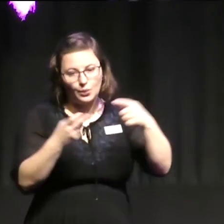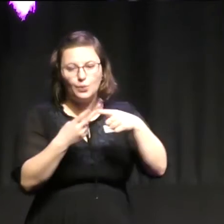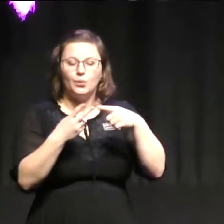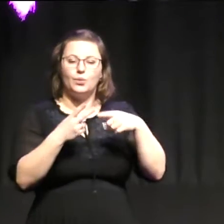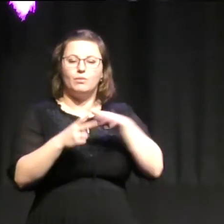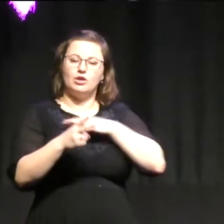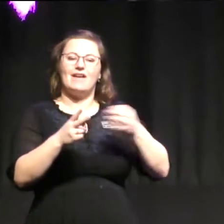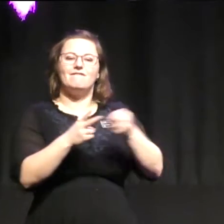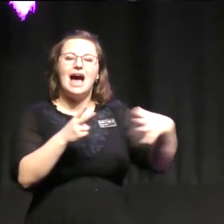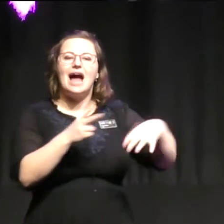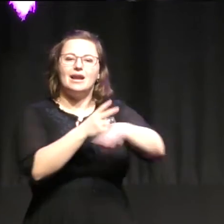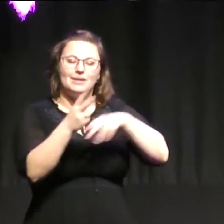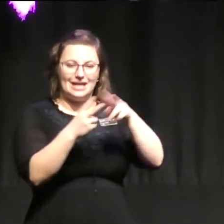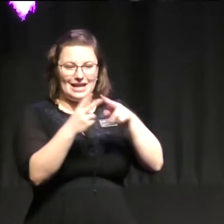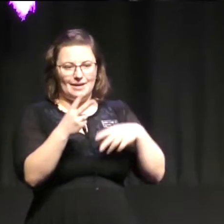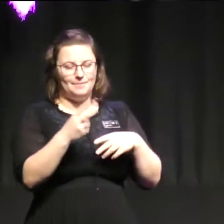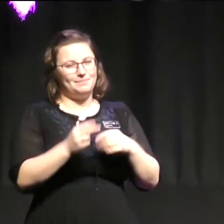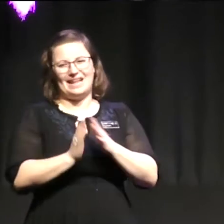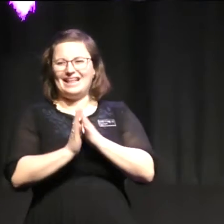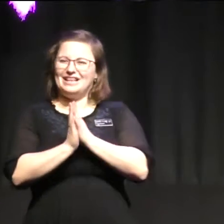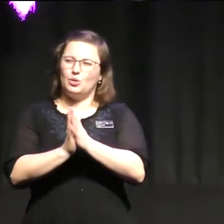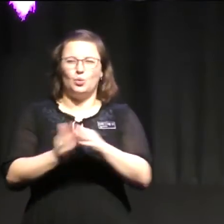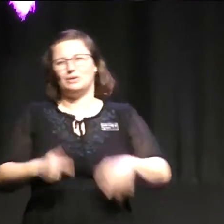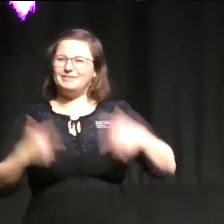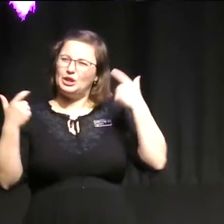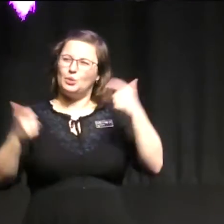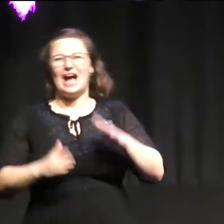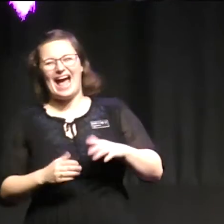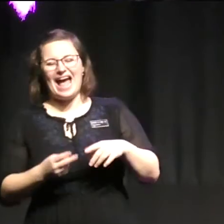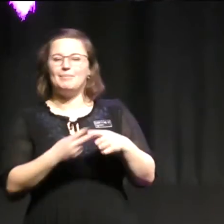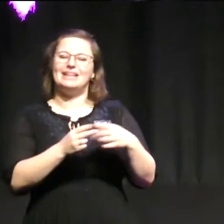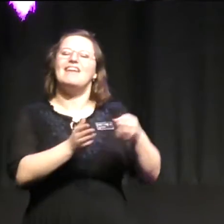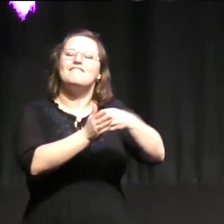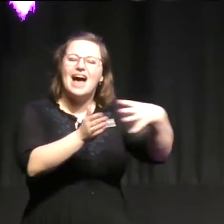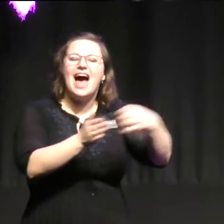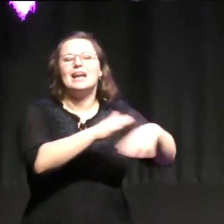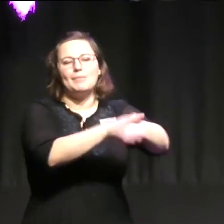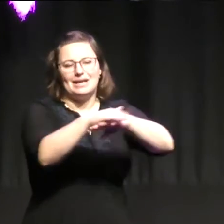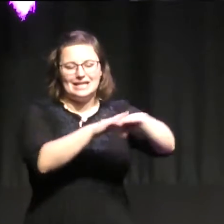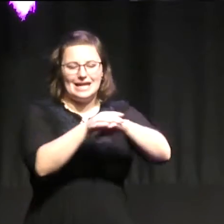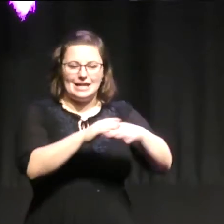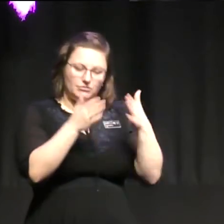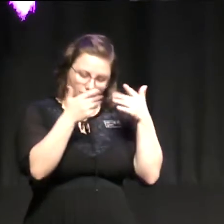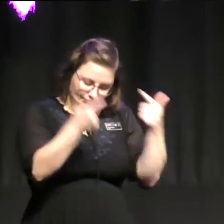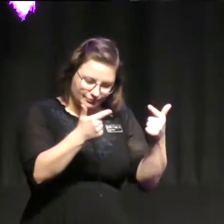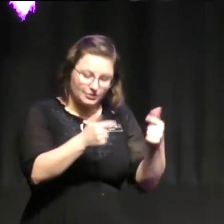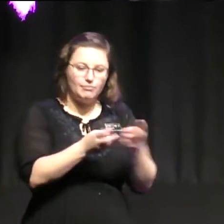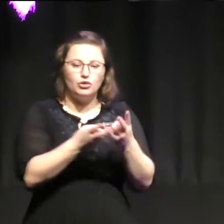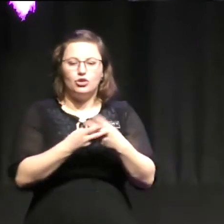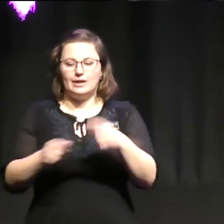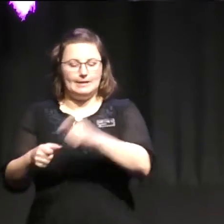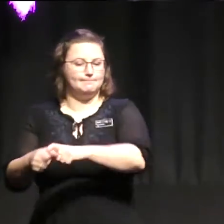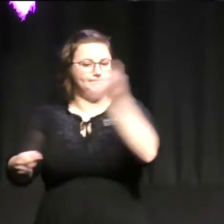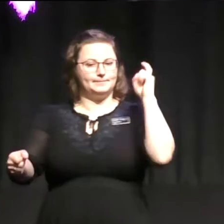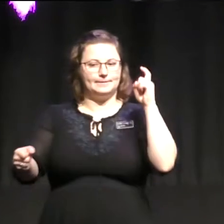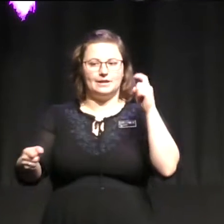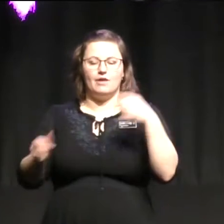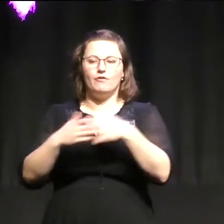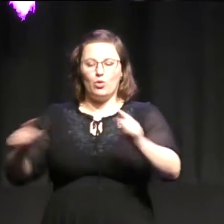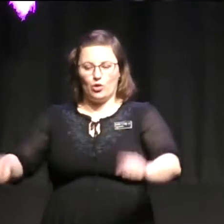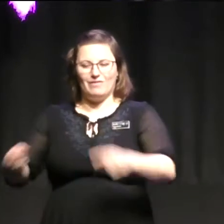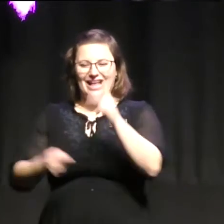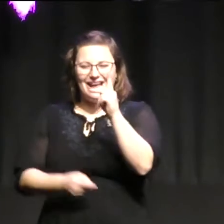mean, value-based, I would say, and puts itself outside of the conflicts of the caste